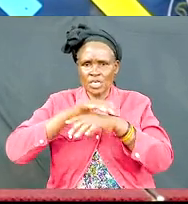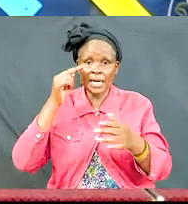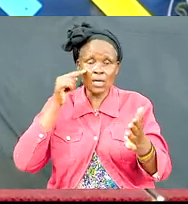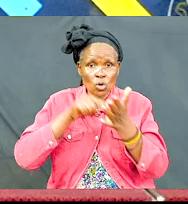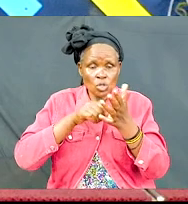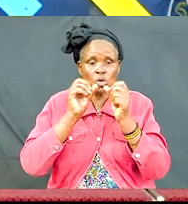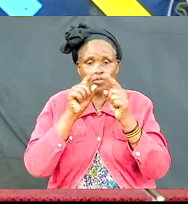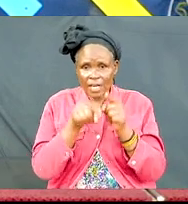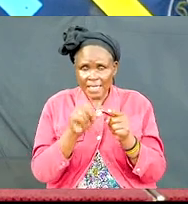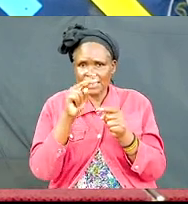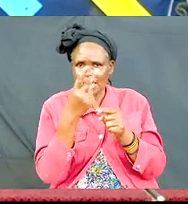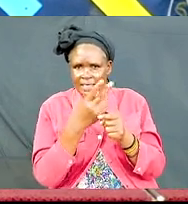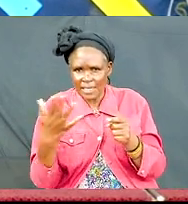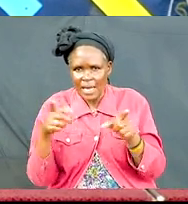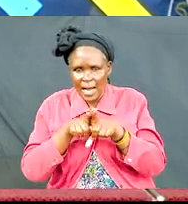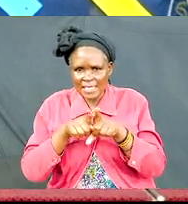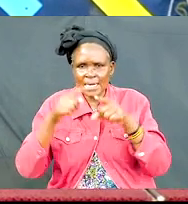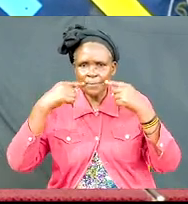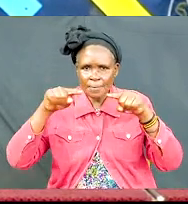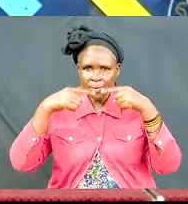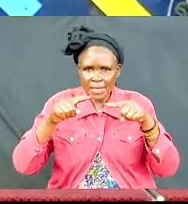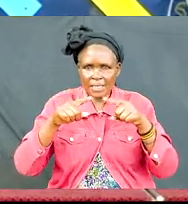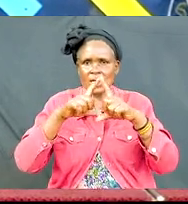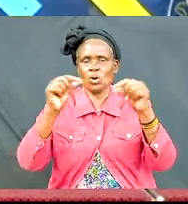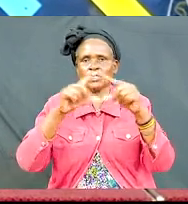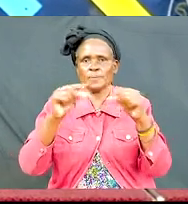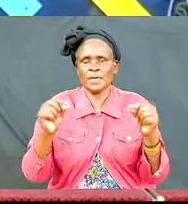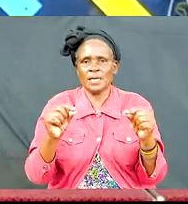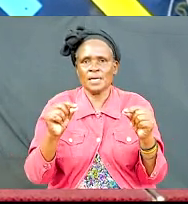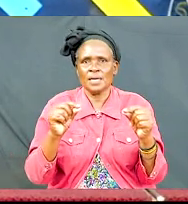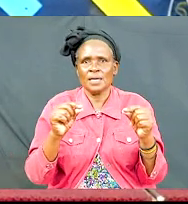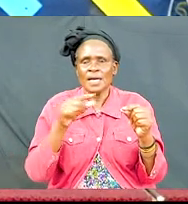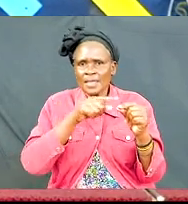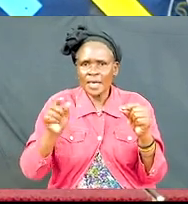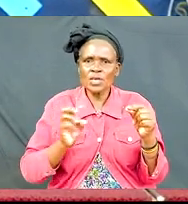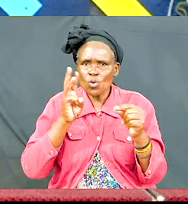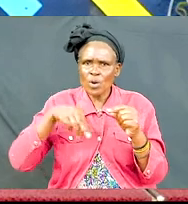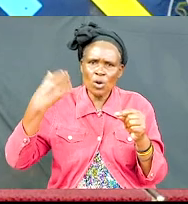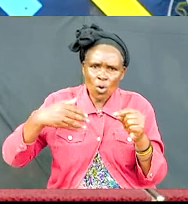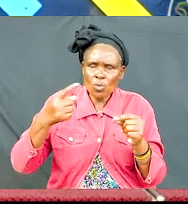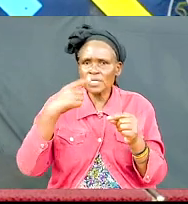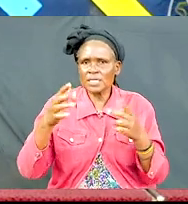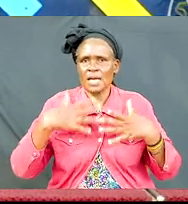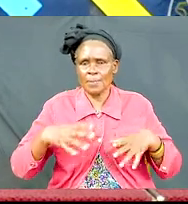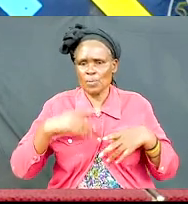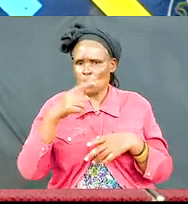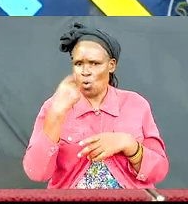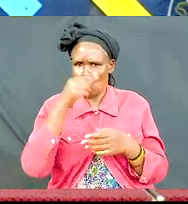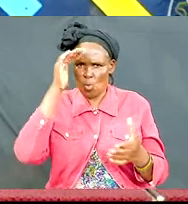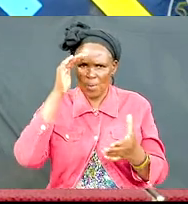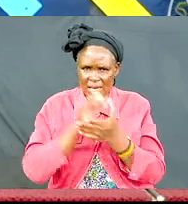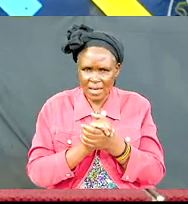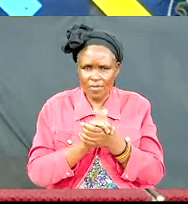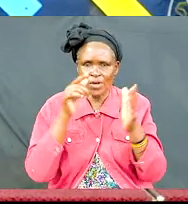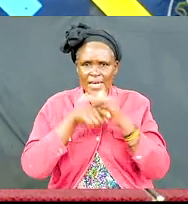Secondly, as they proclaimed the gospel, they could honestly tell people who believed in